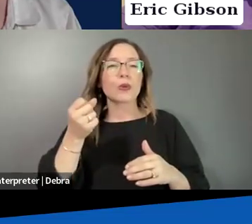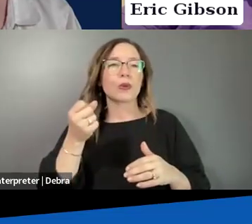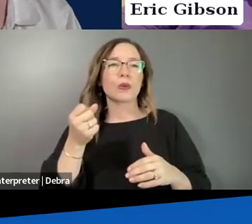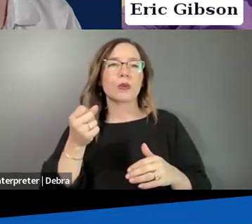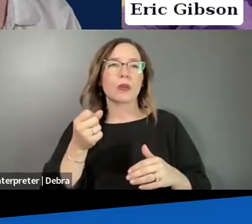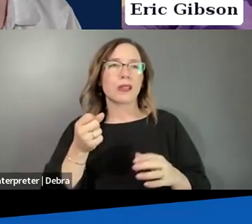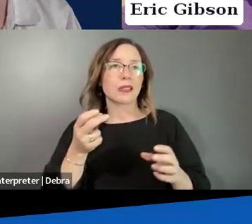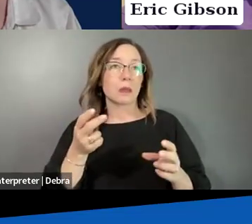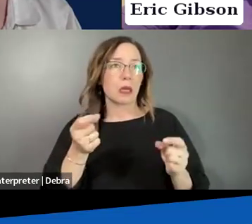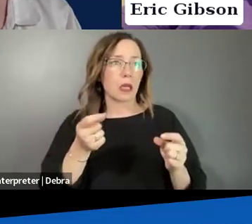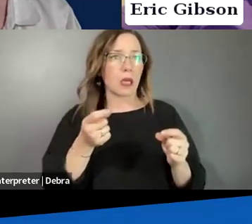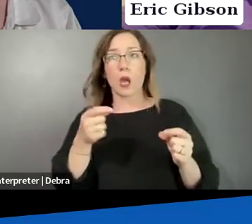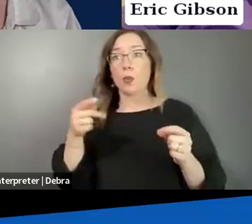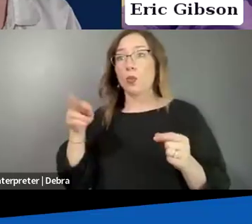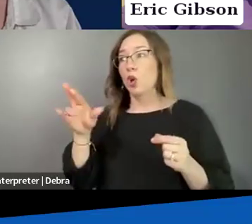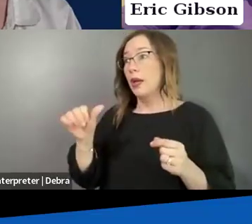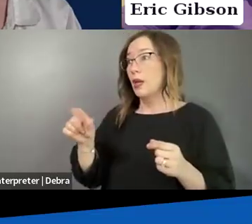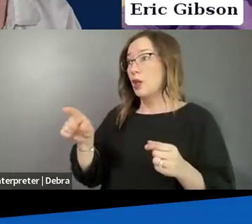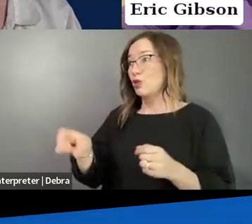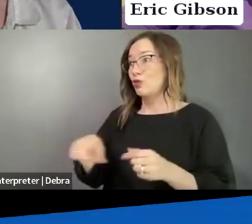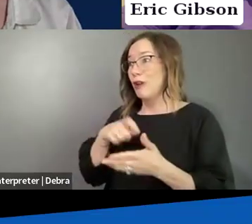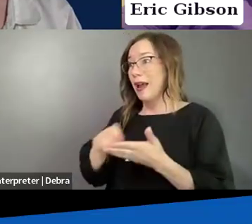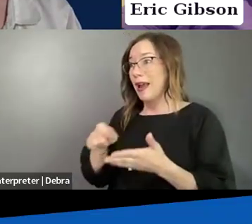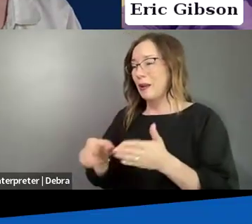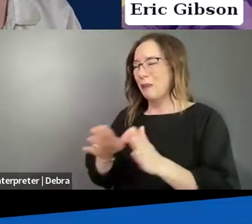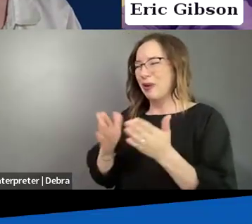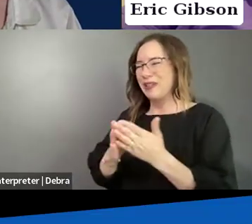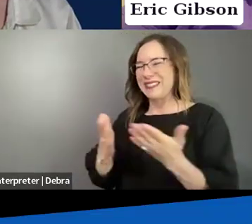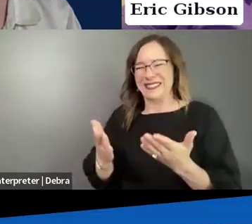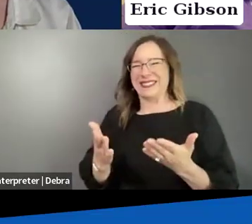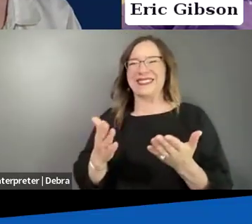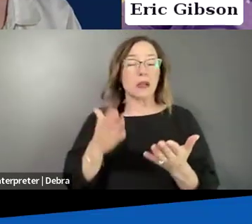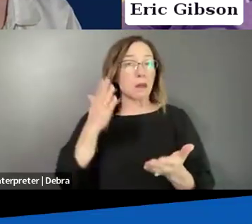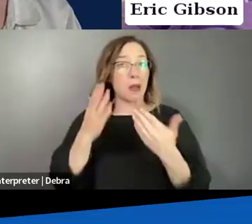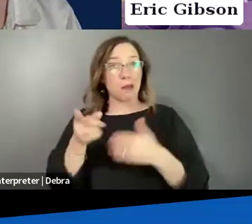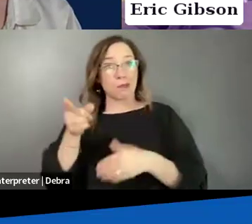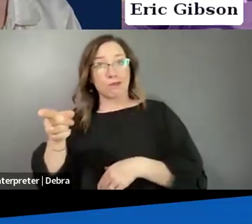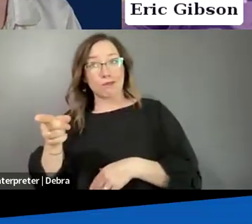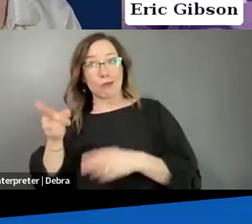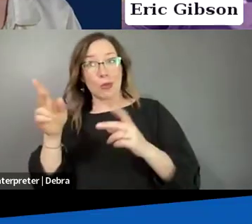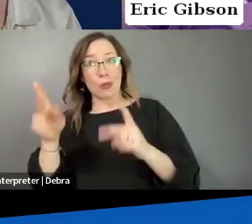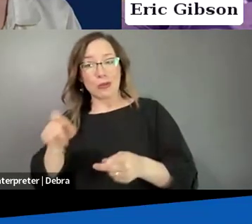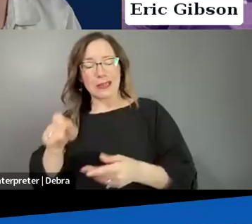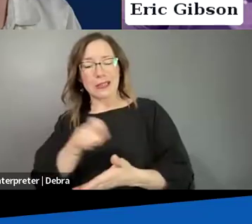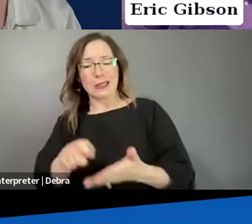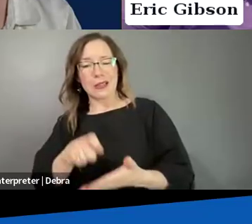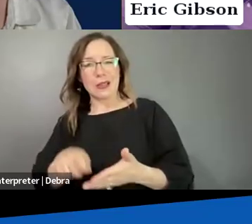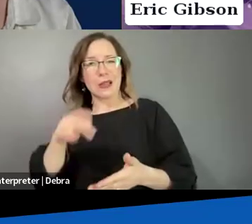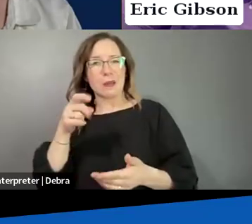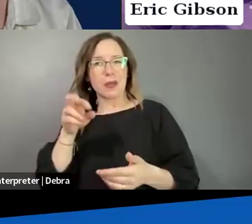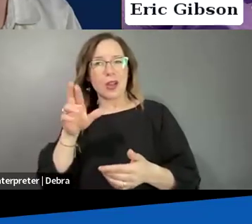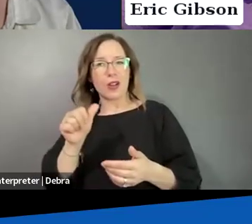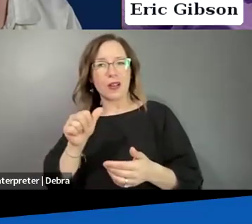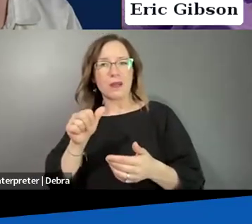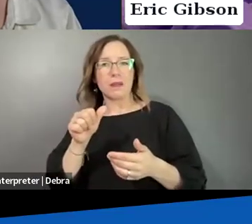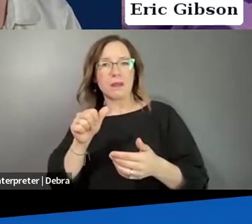like immediate, Priya, I think you should write a book. Like when you were just talking, like maybe you're the person who needs to write about perimenopause and